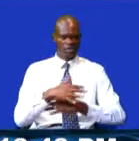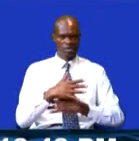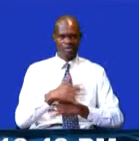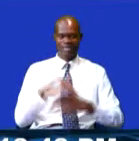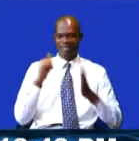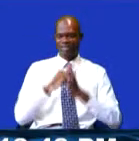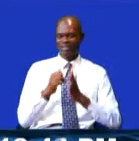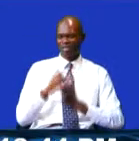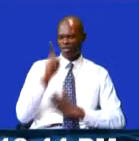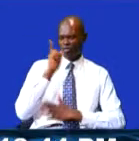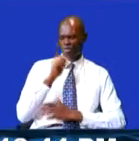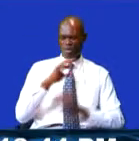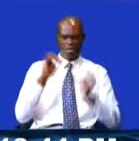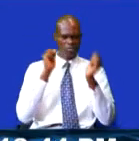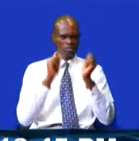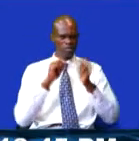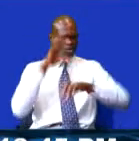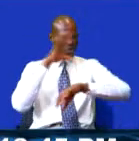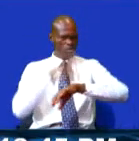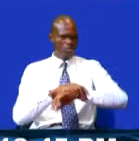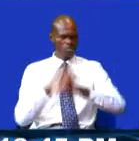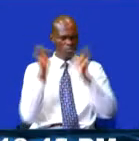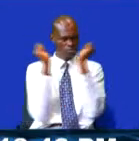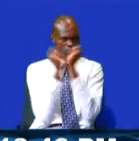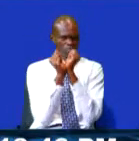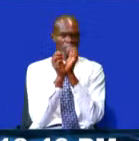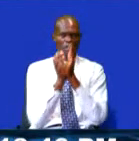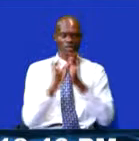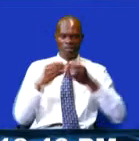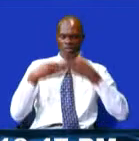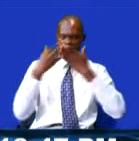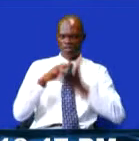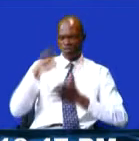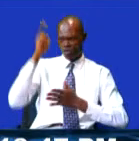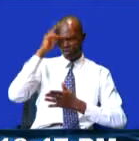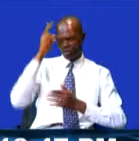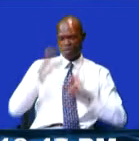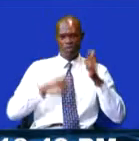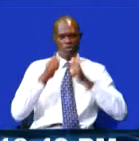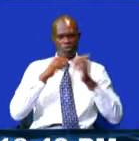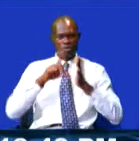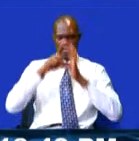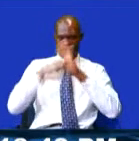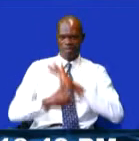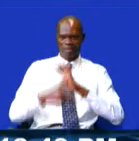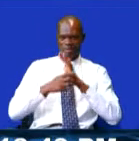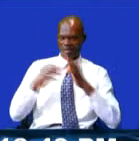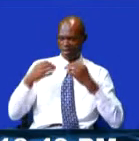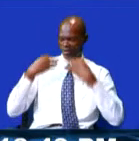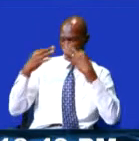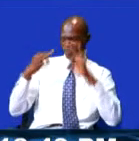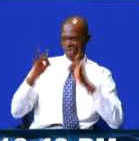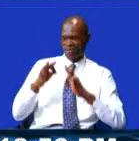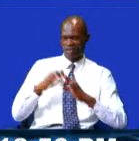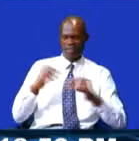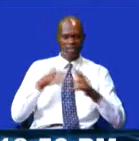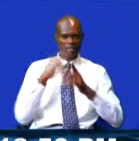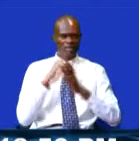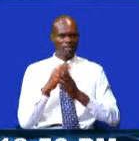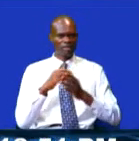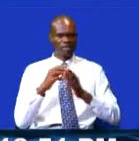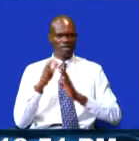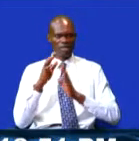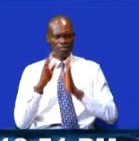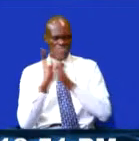nitiere achich manye gindhiyo kendo weyo e lwet chukdar. Mabende bang'e chukdar ma kamano noweyo thuolo mamito lidho